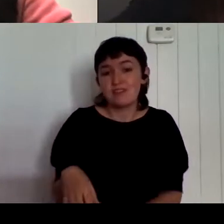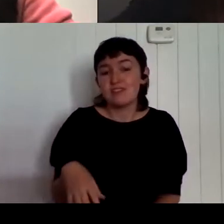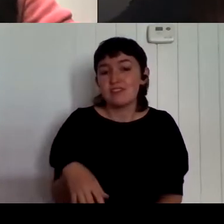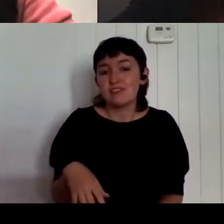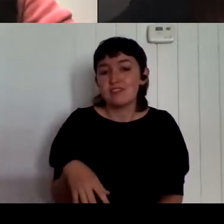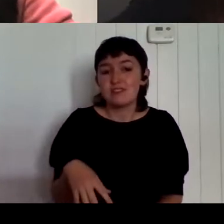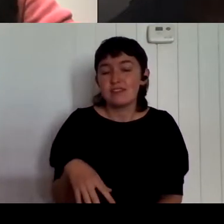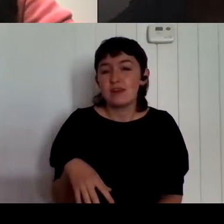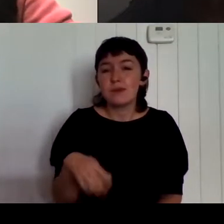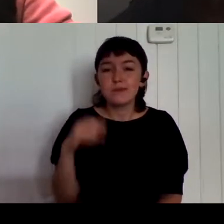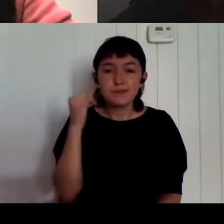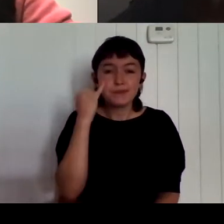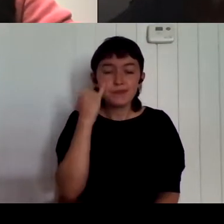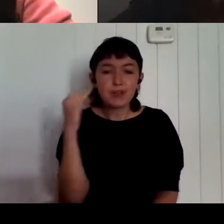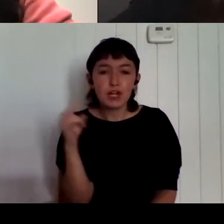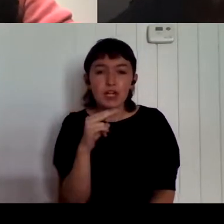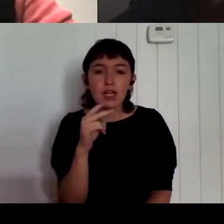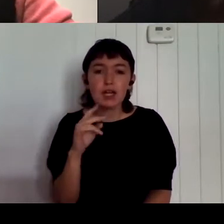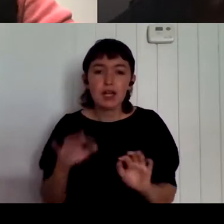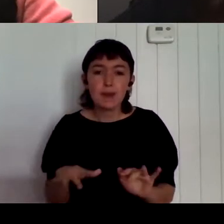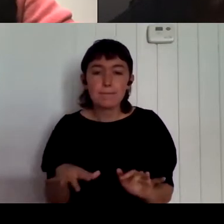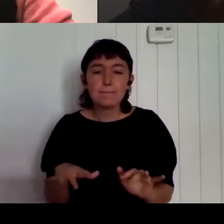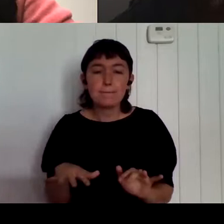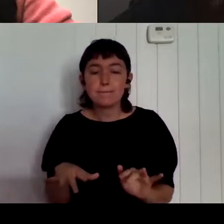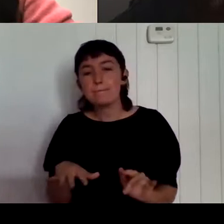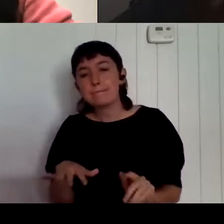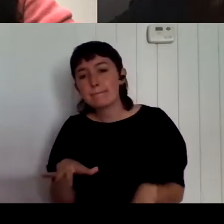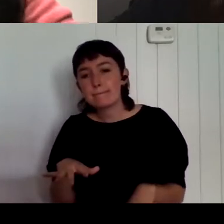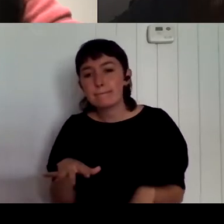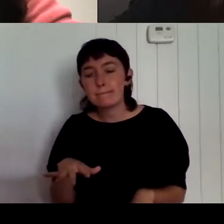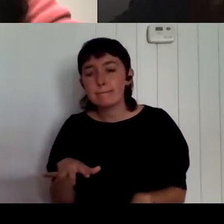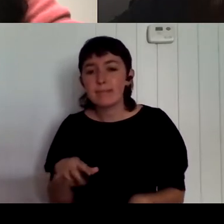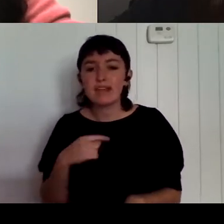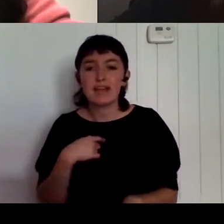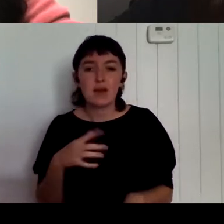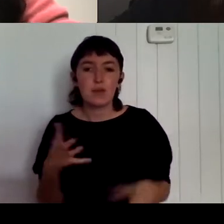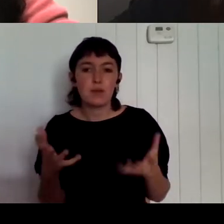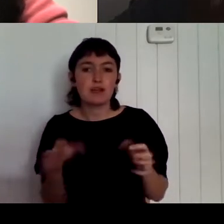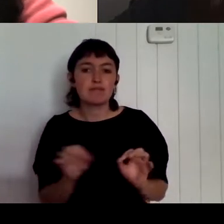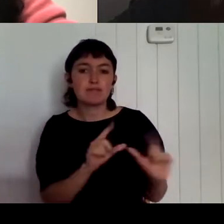uh, I was going to pull up some more things. Um,